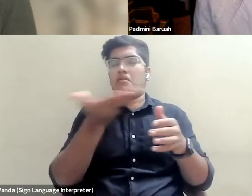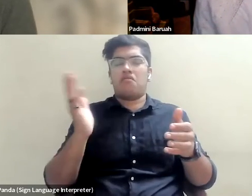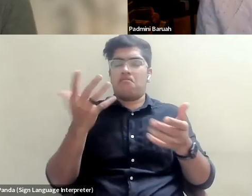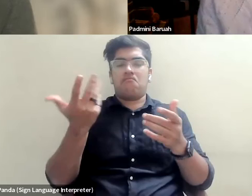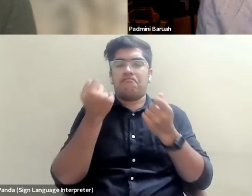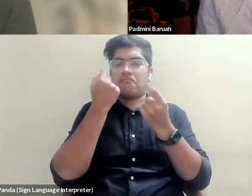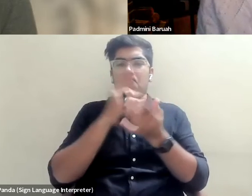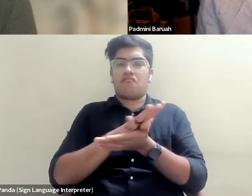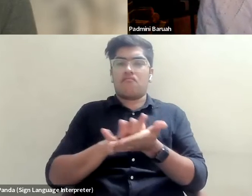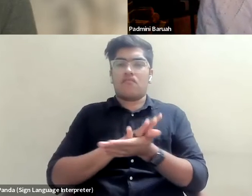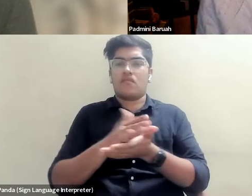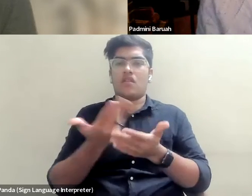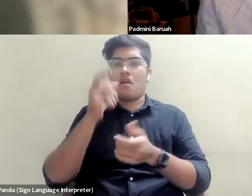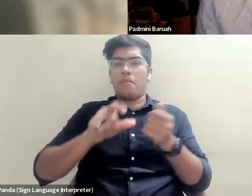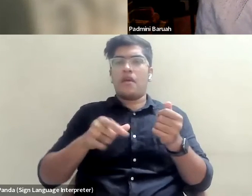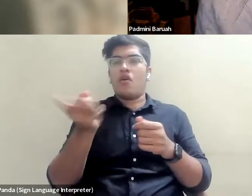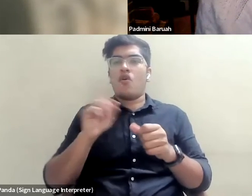is an outcome that